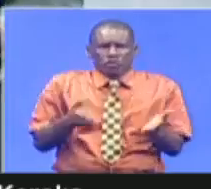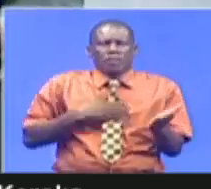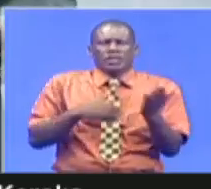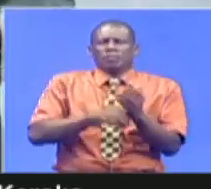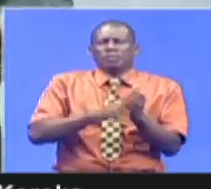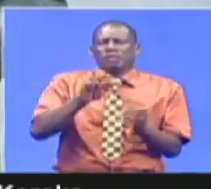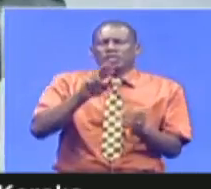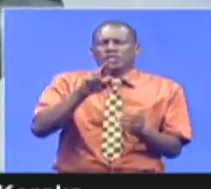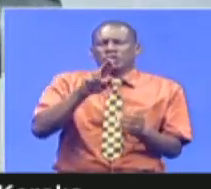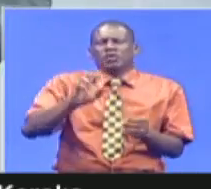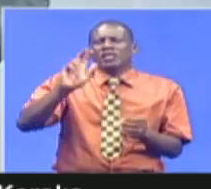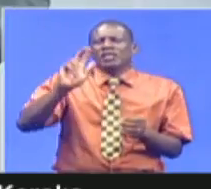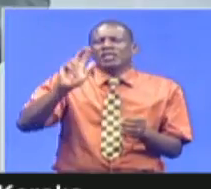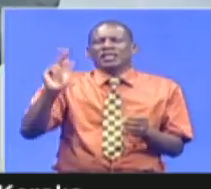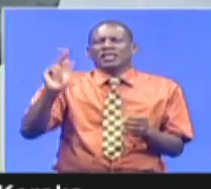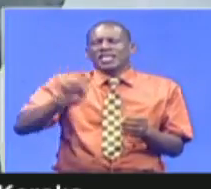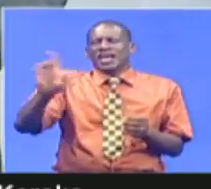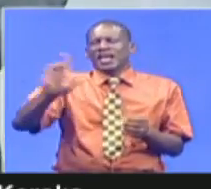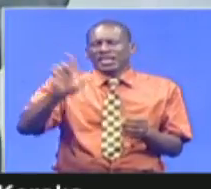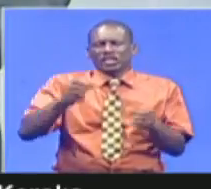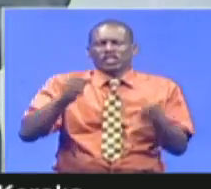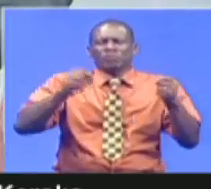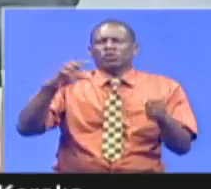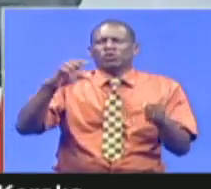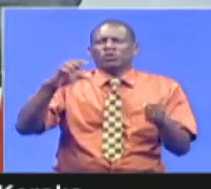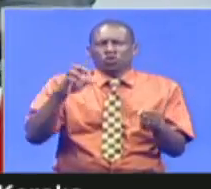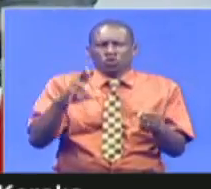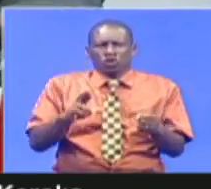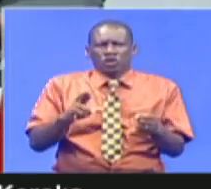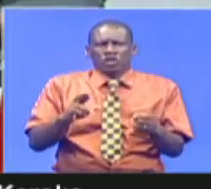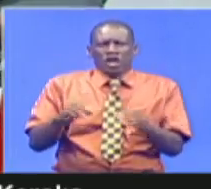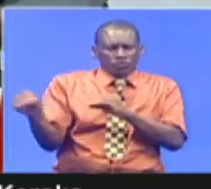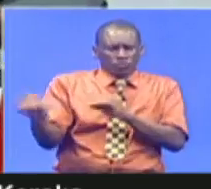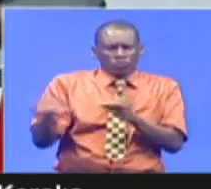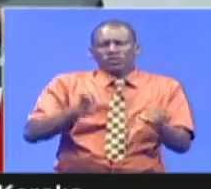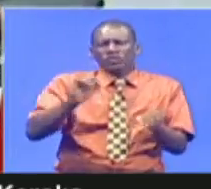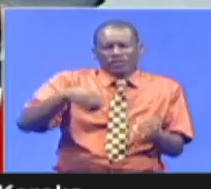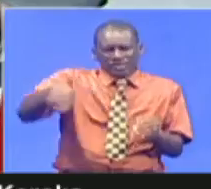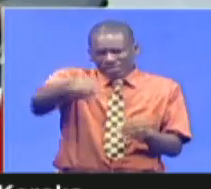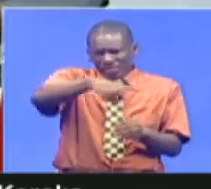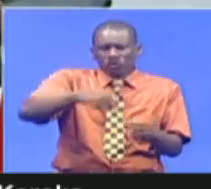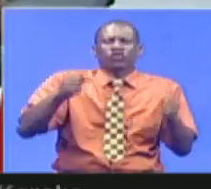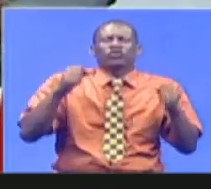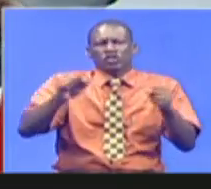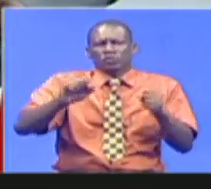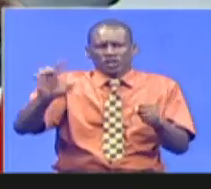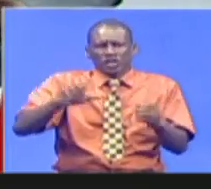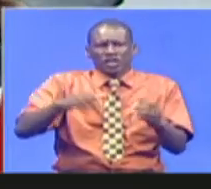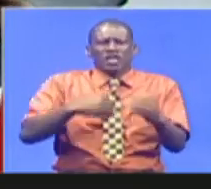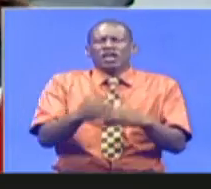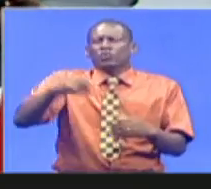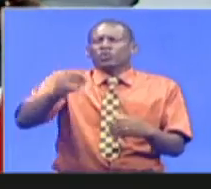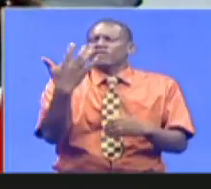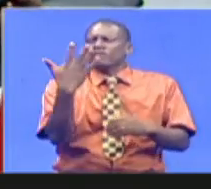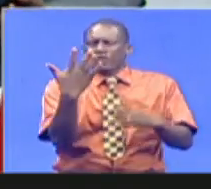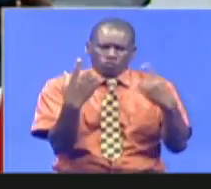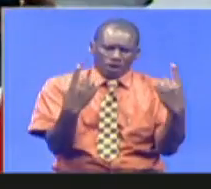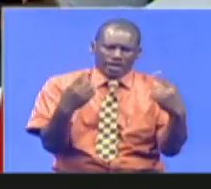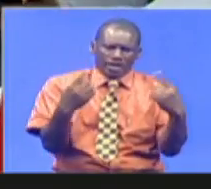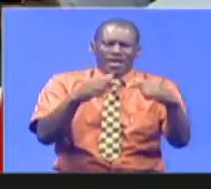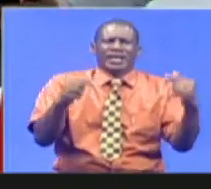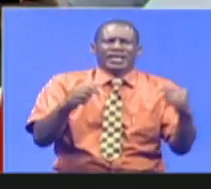Kenyan Premier League defending champions Gor Mahia are through to the first round of the CAF Champions League after an emphatic 5-1 aggregate win over